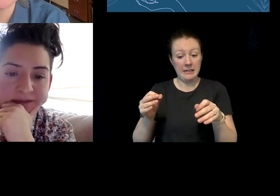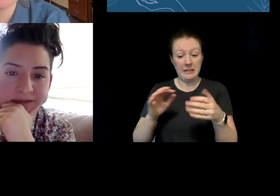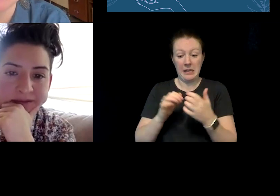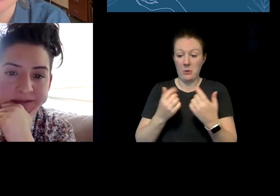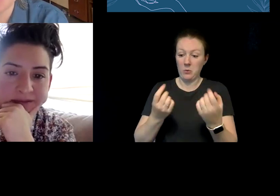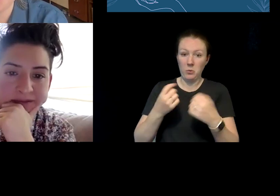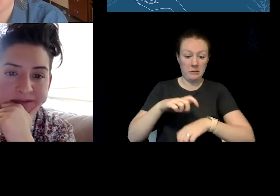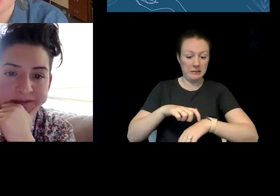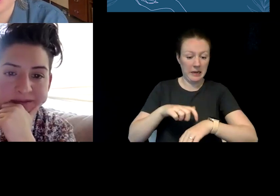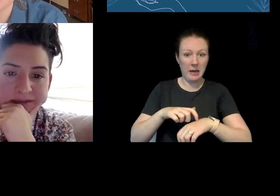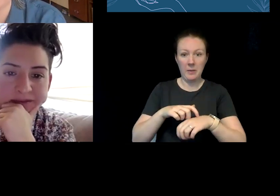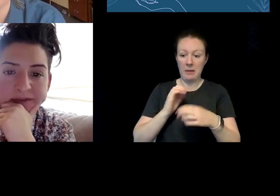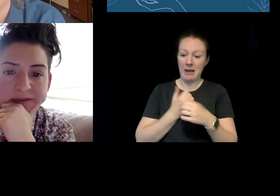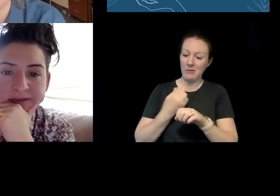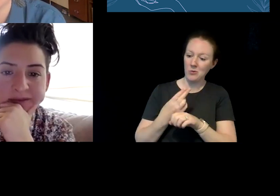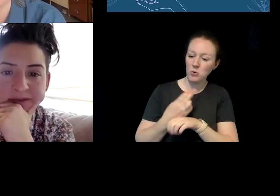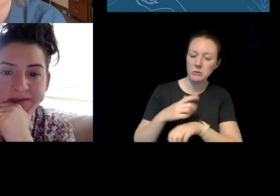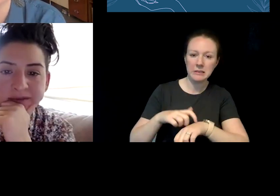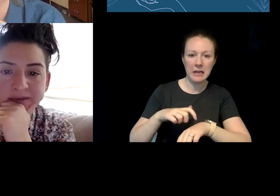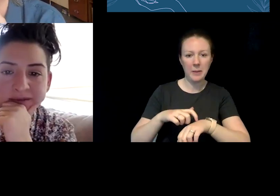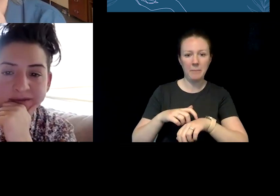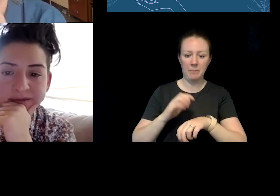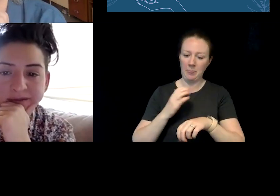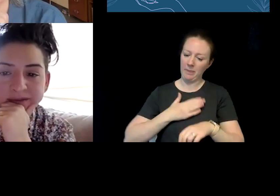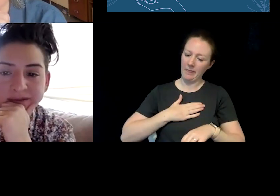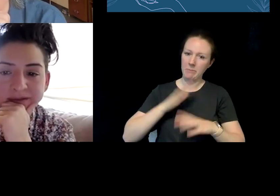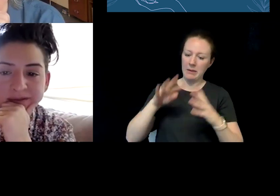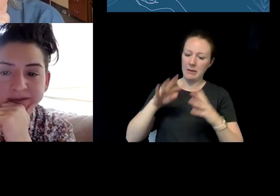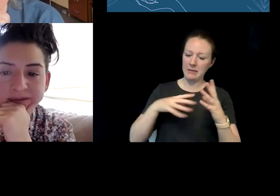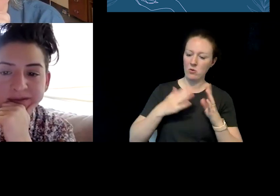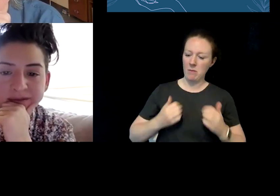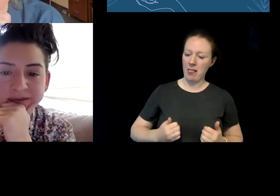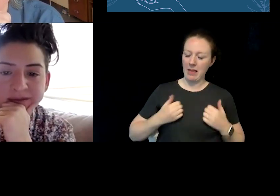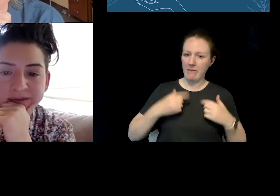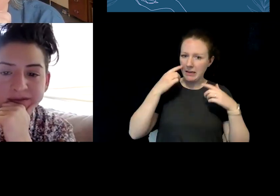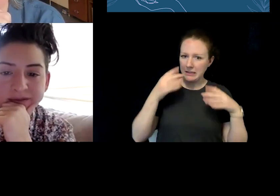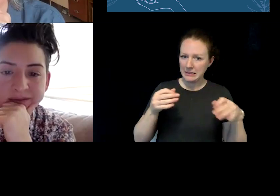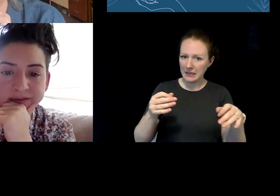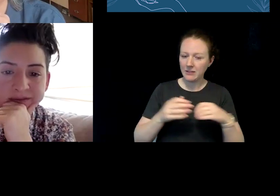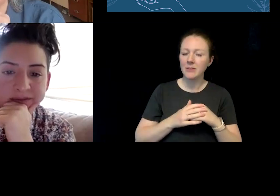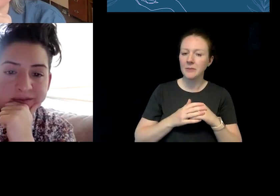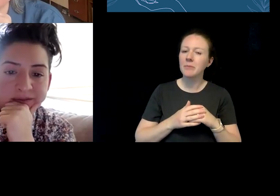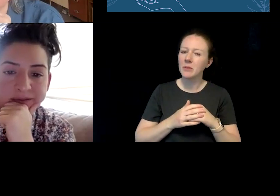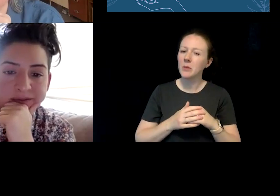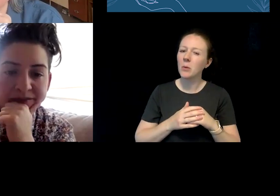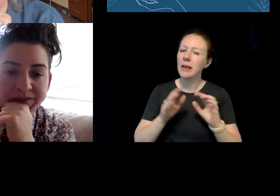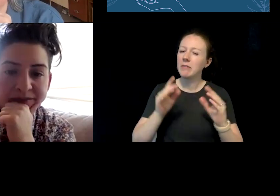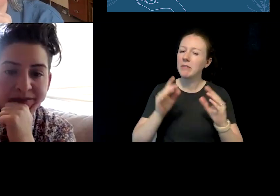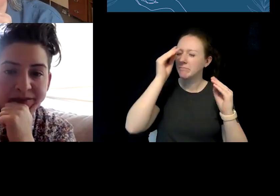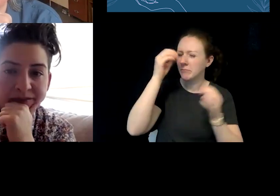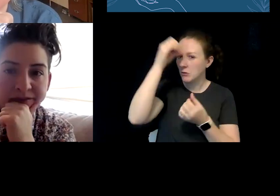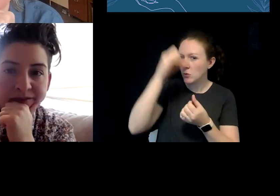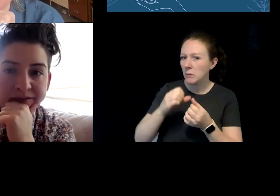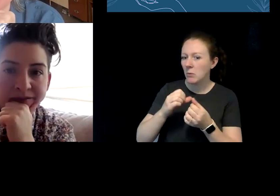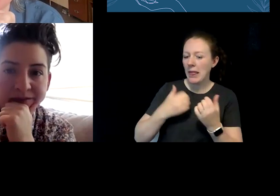so I think that's something to remember inside of the processes, that there are opportunities to change the